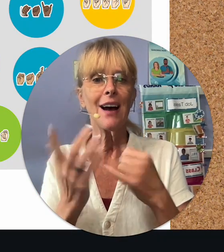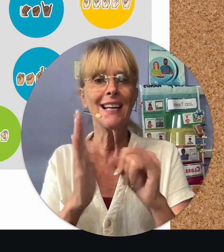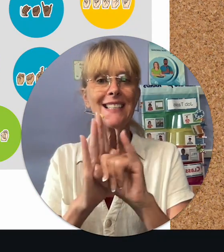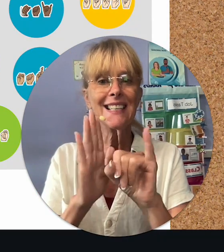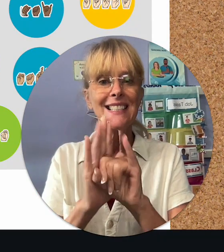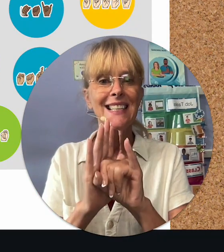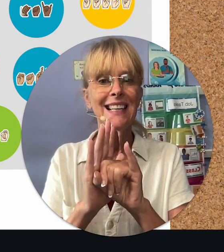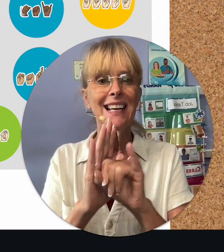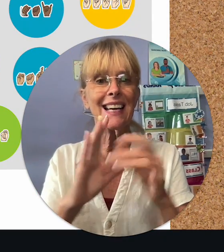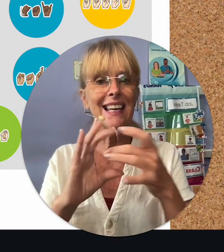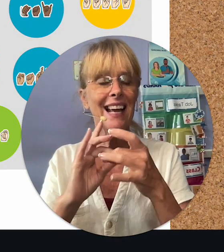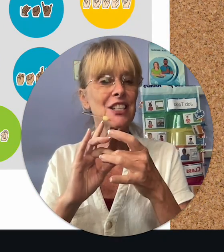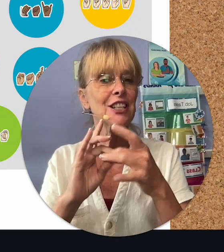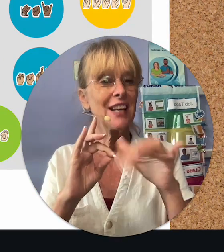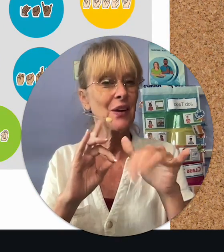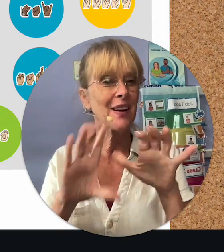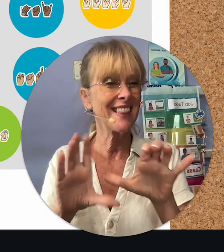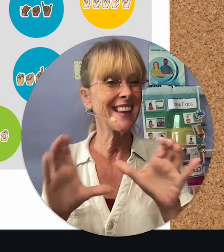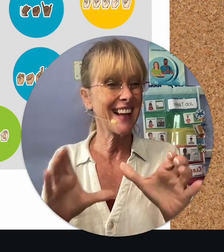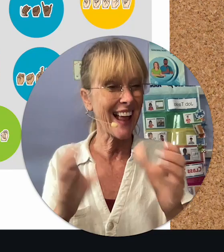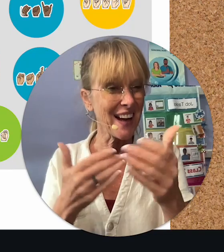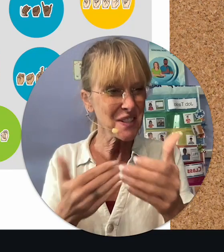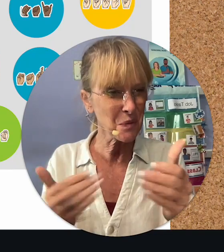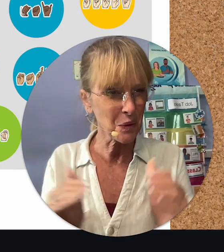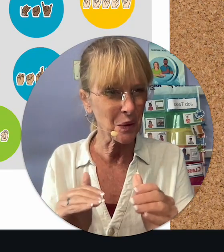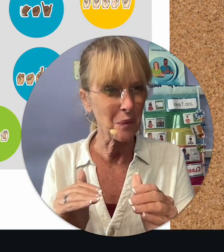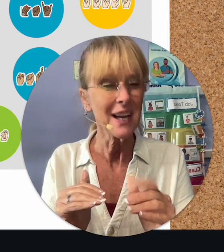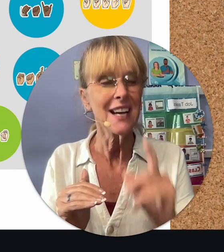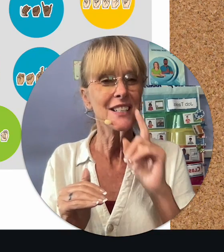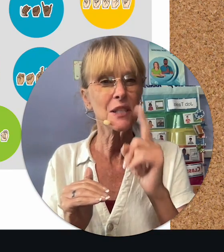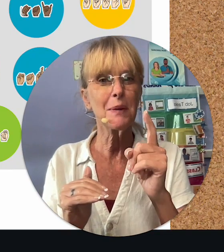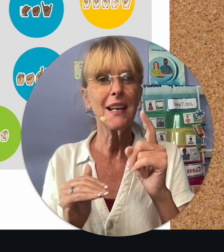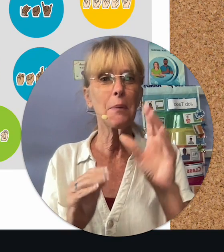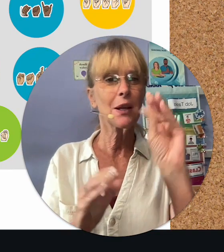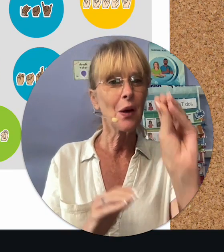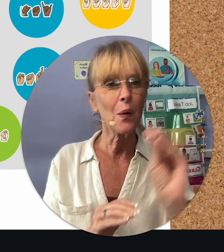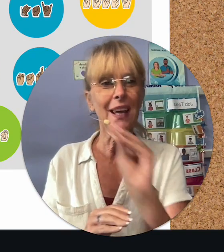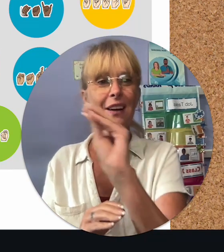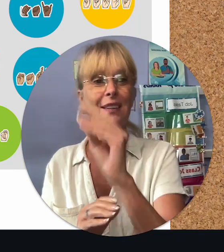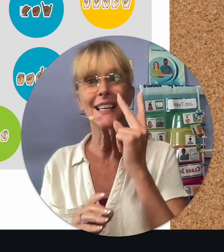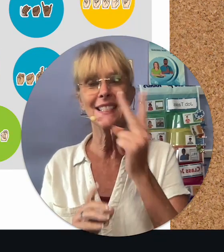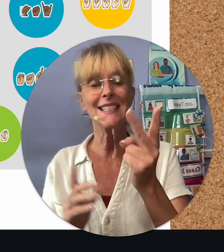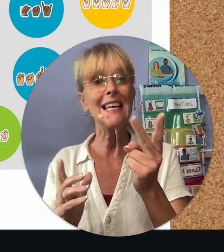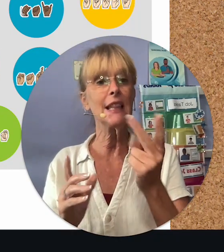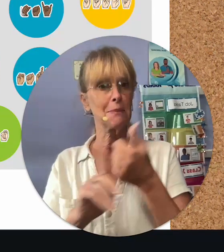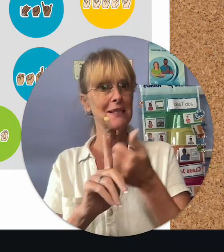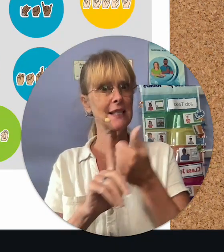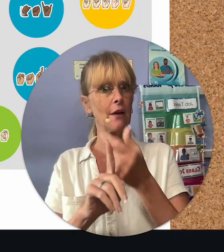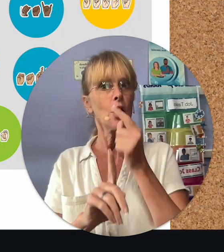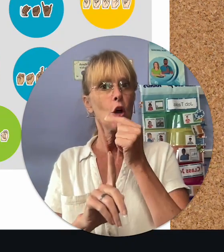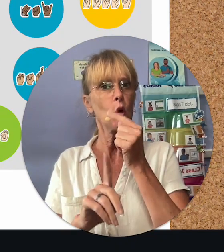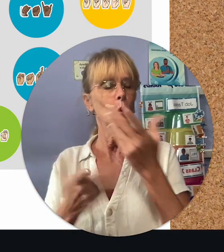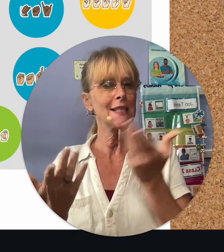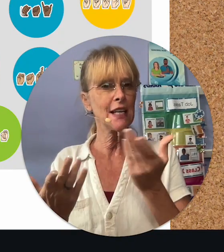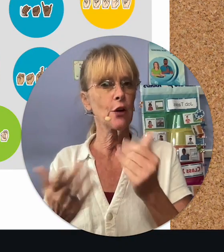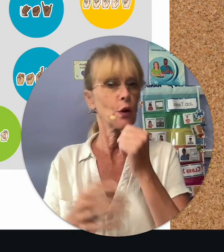of identity and connection here in the classroom. Just being able to go here and they see themselves who is here and who